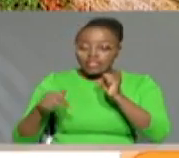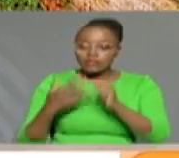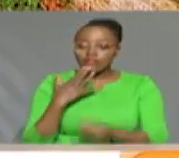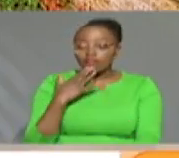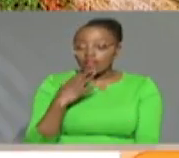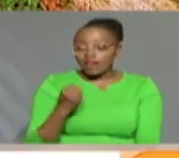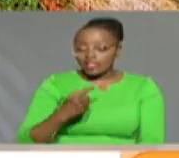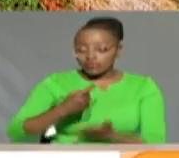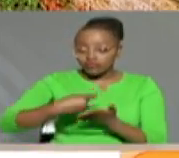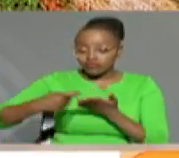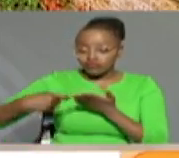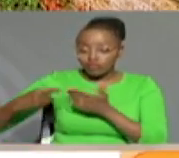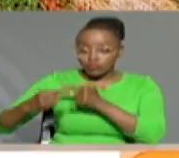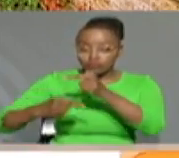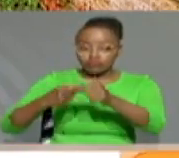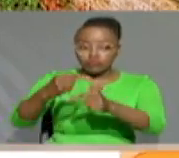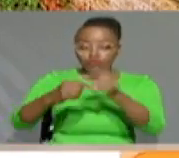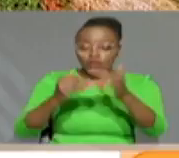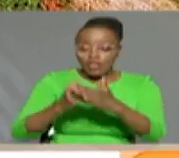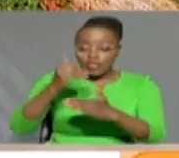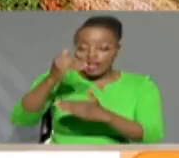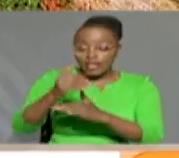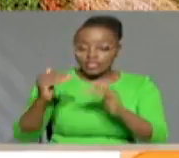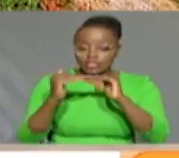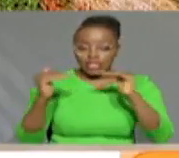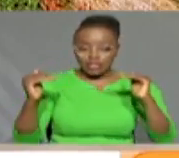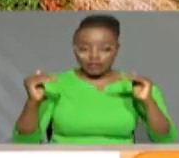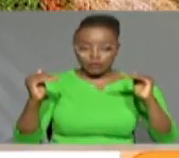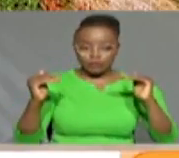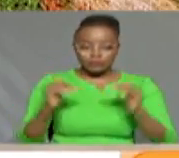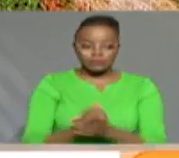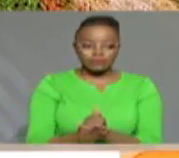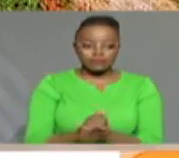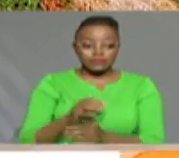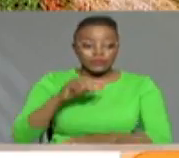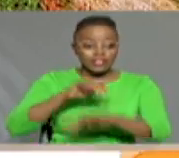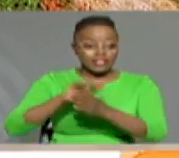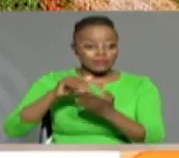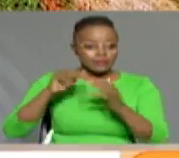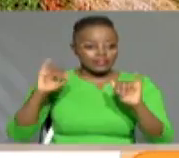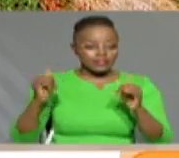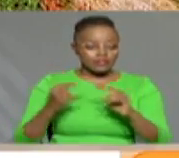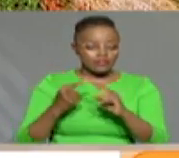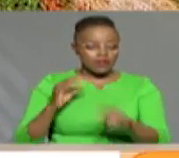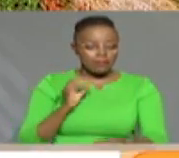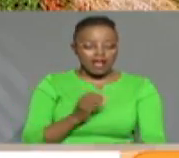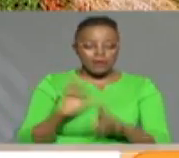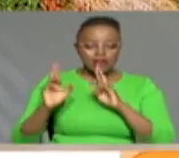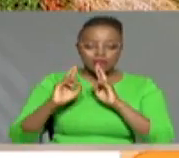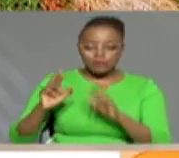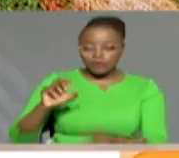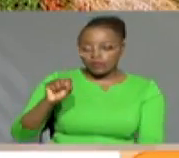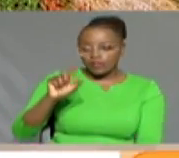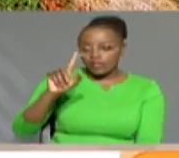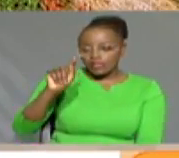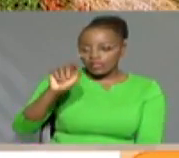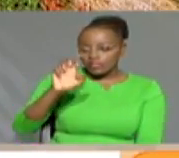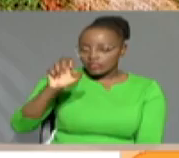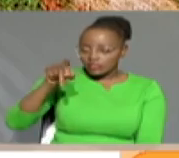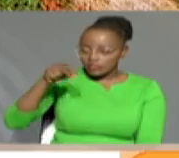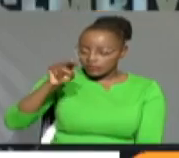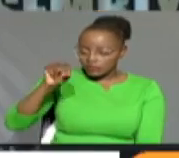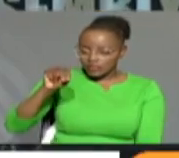15,500 signatures to proceed to the next stage. Let's get more from our very own Stephen Leto.